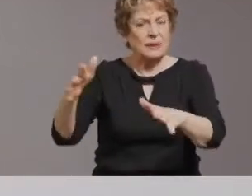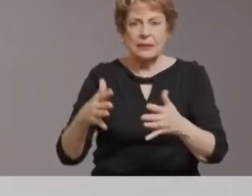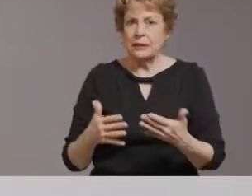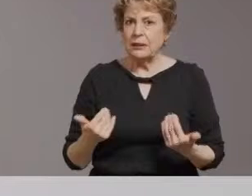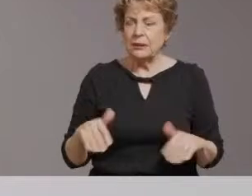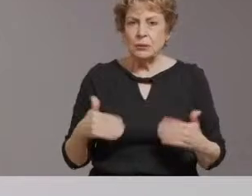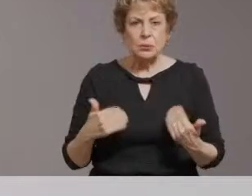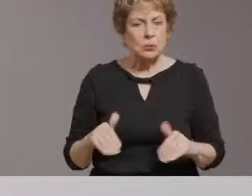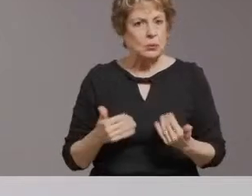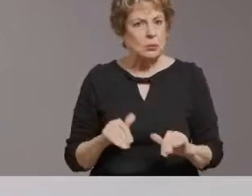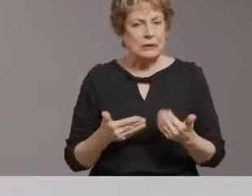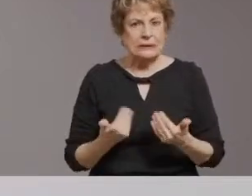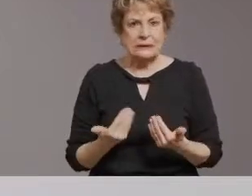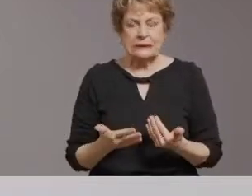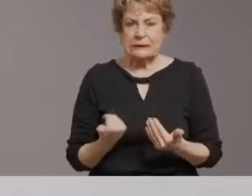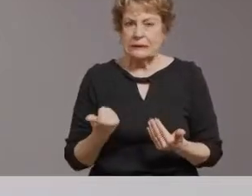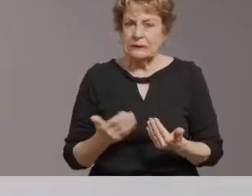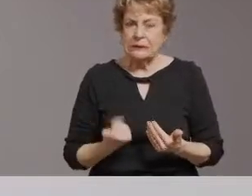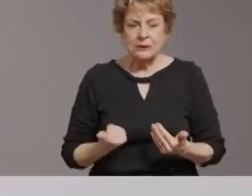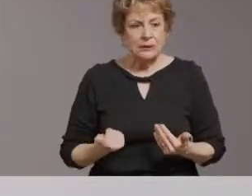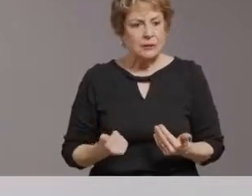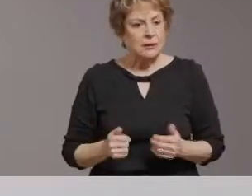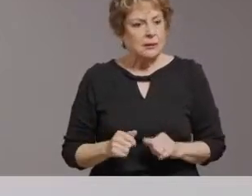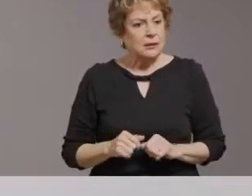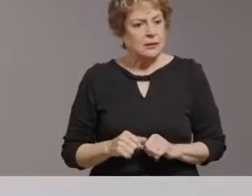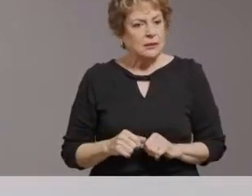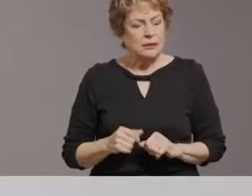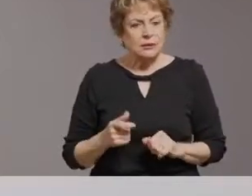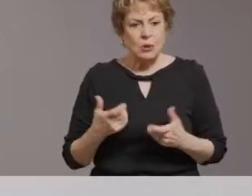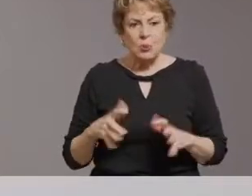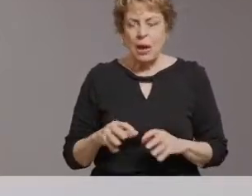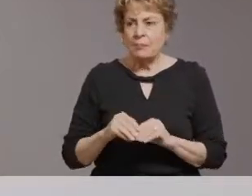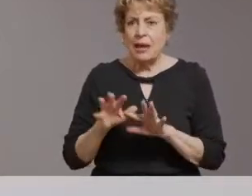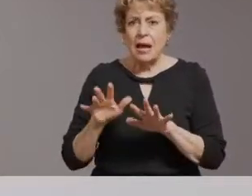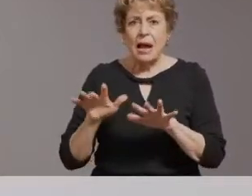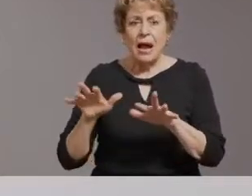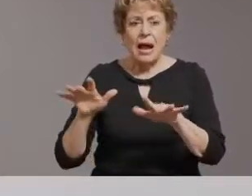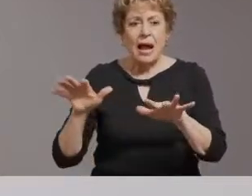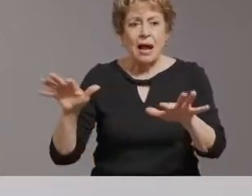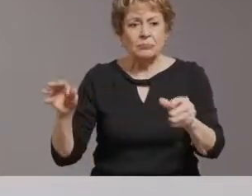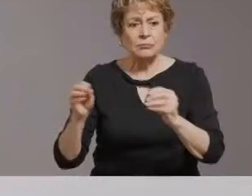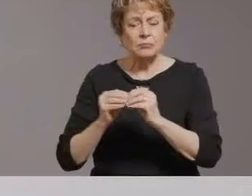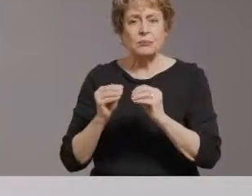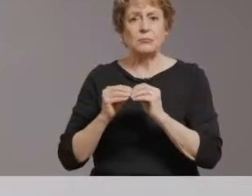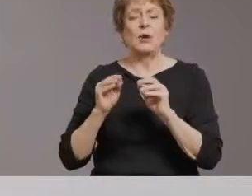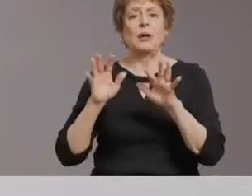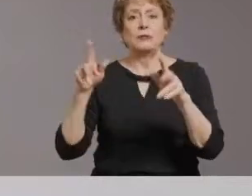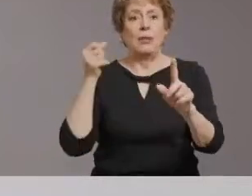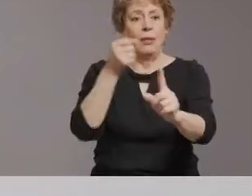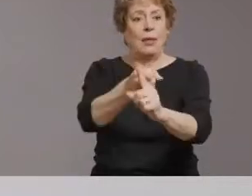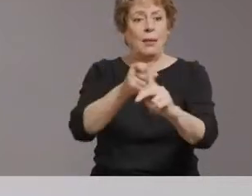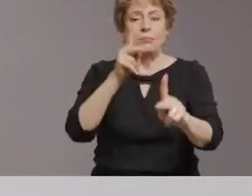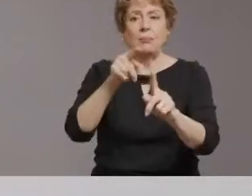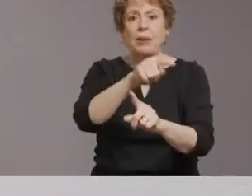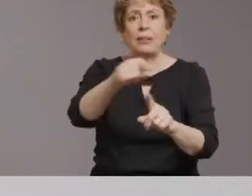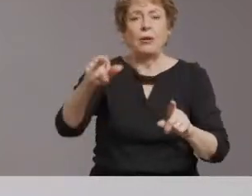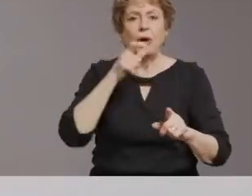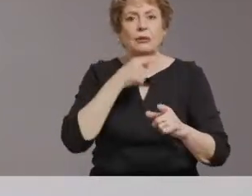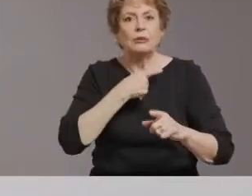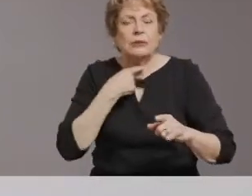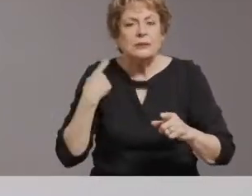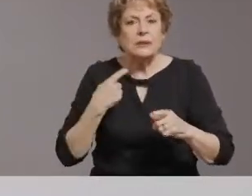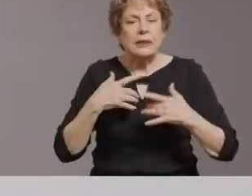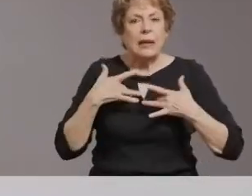want to do is transmit it to somebody who's at high risk for bad outcomes of COVID.